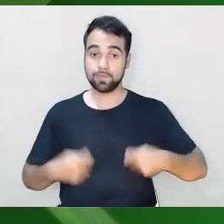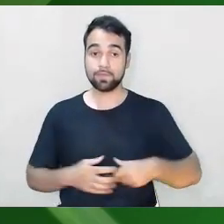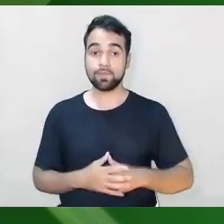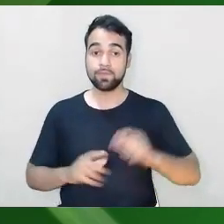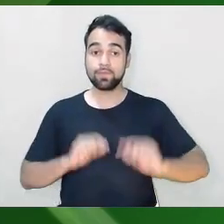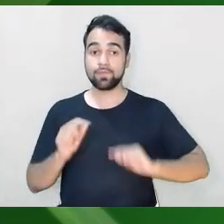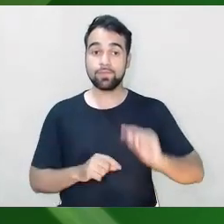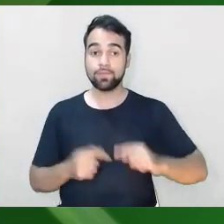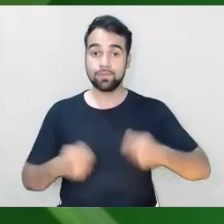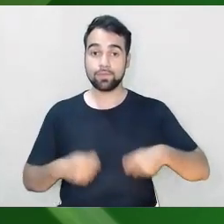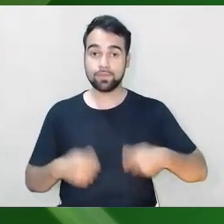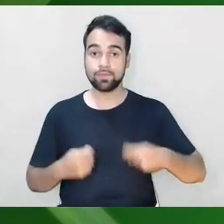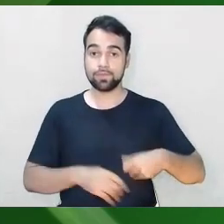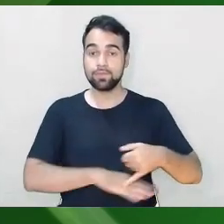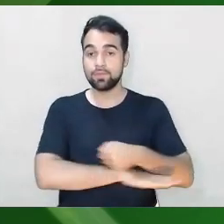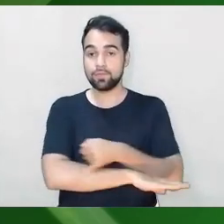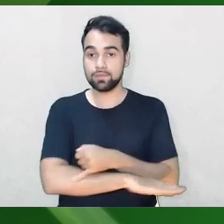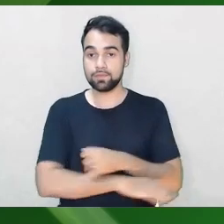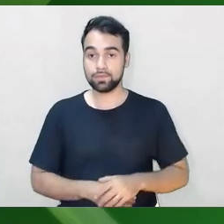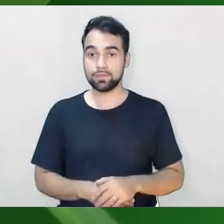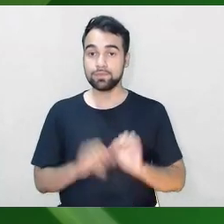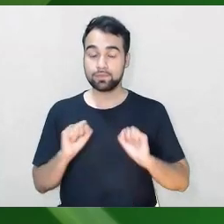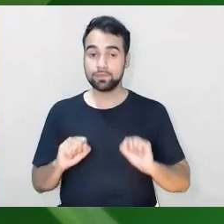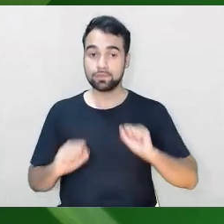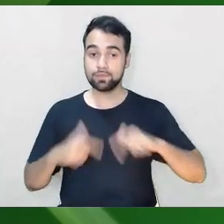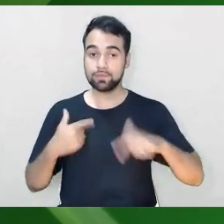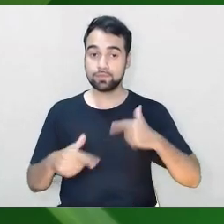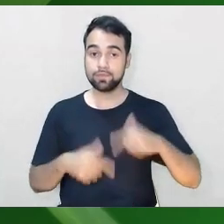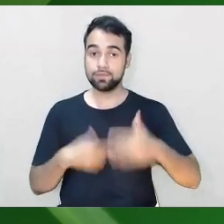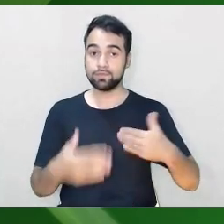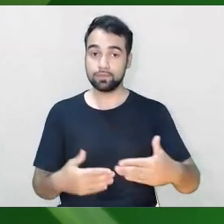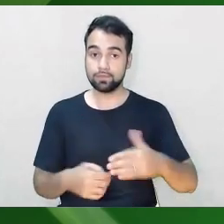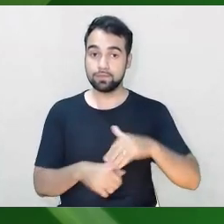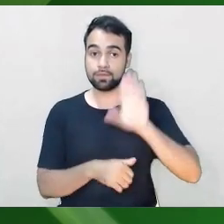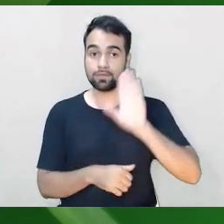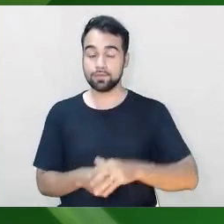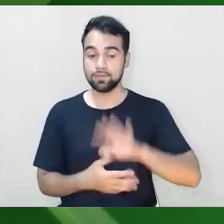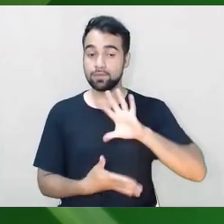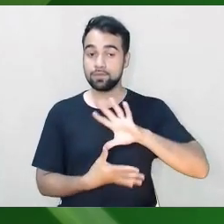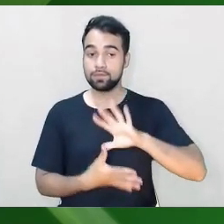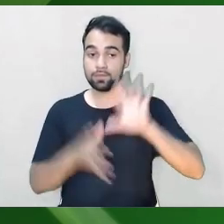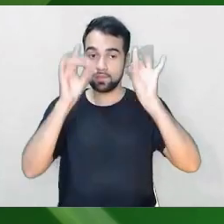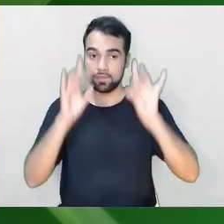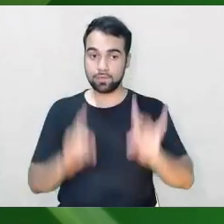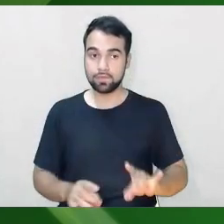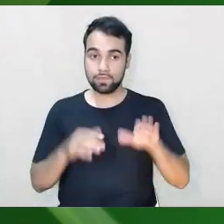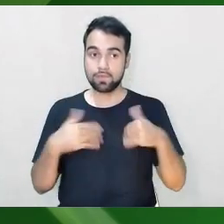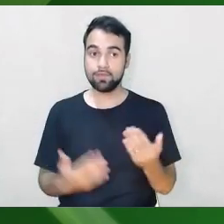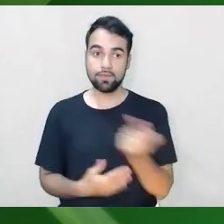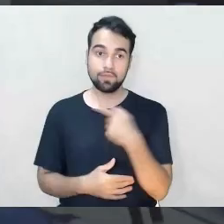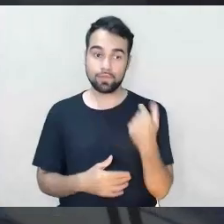the need. What is the infrastructure need in order to increasingly work on this